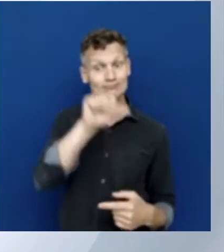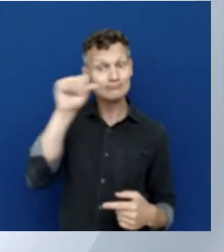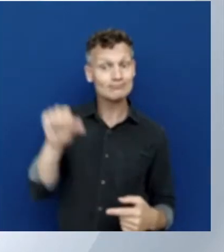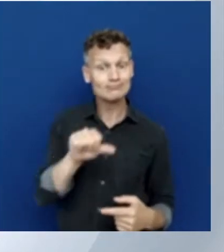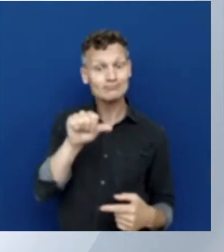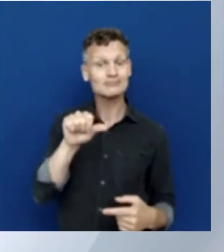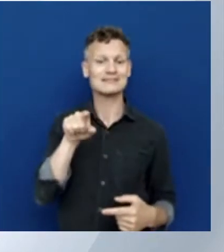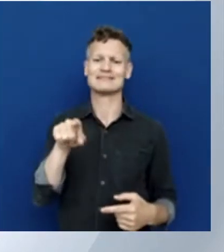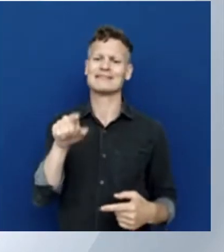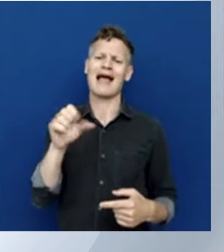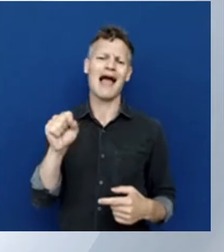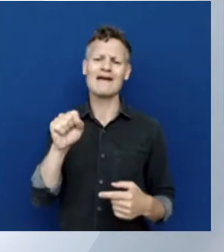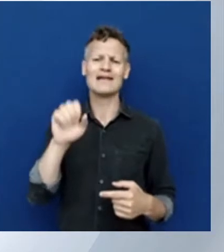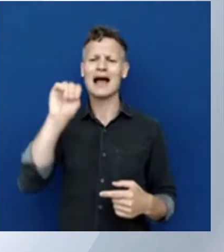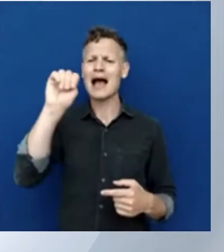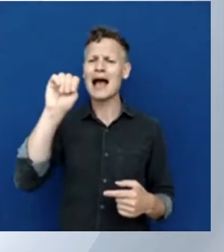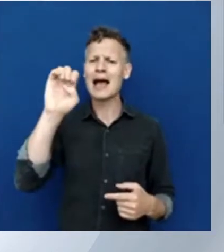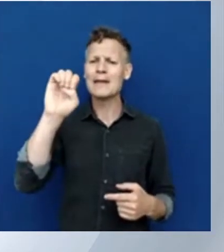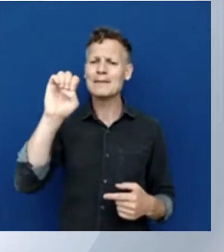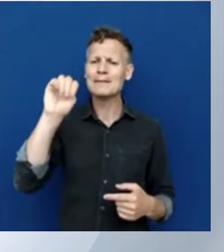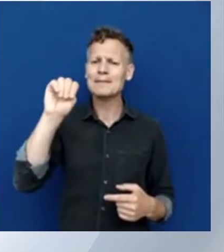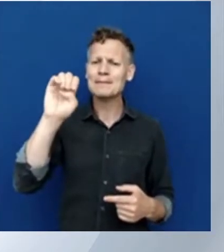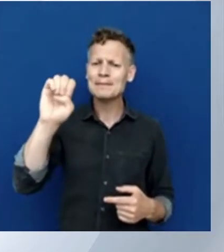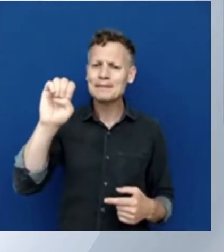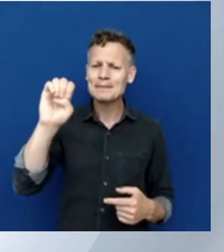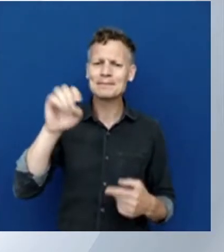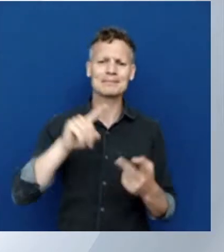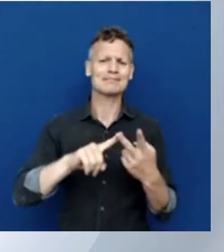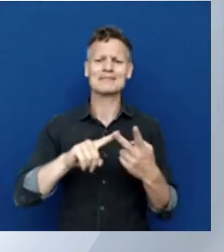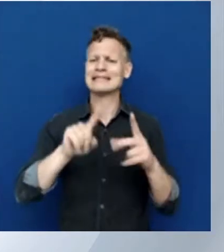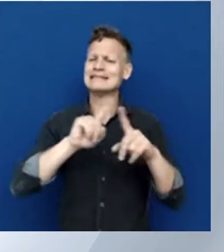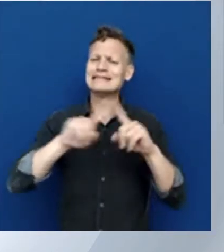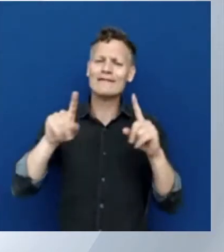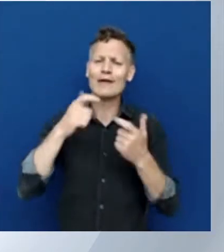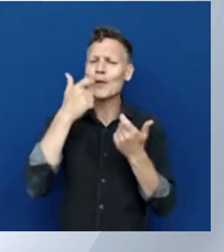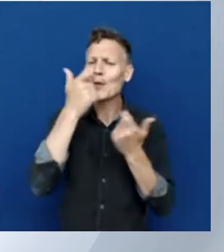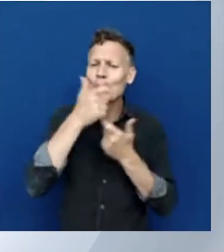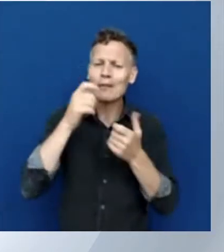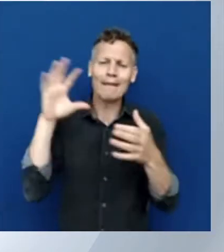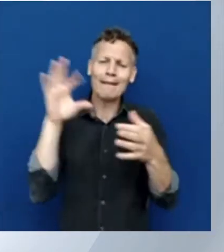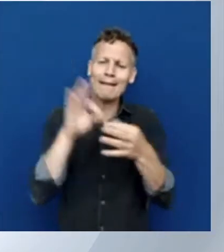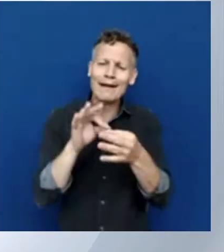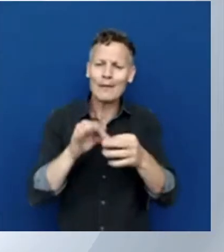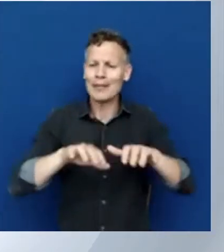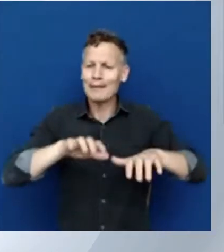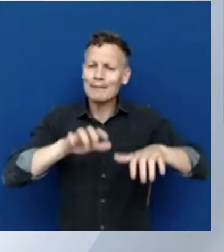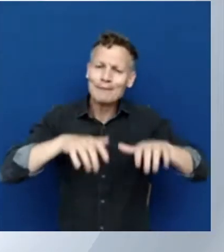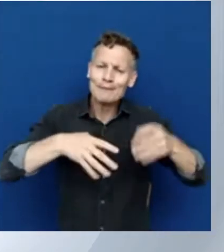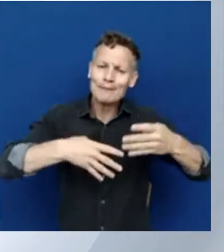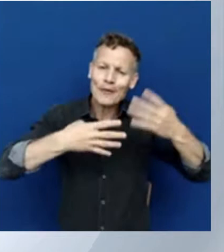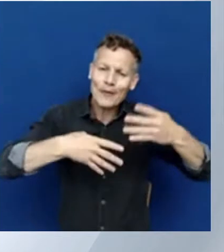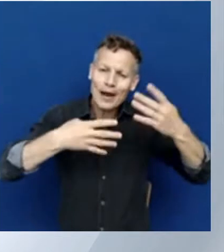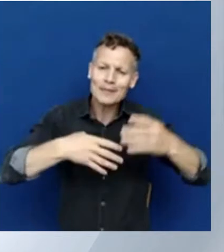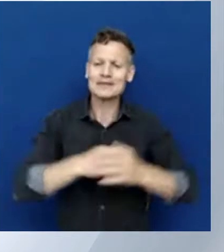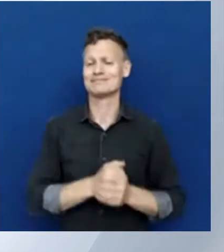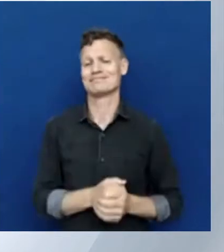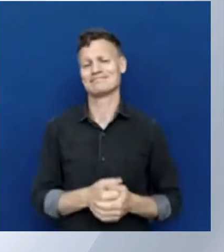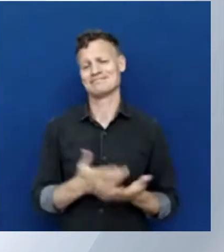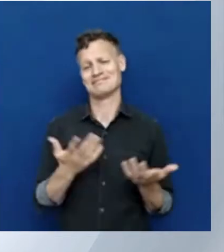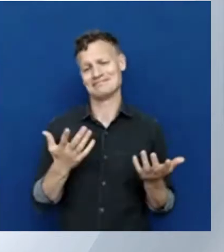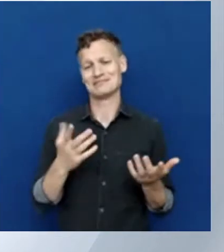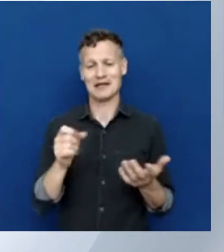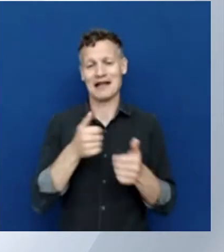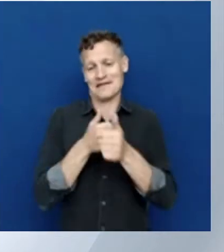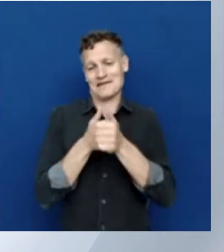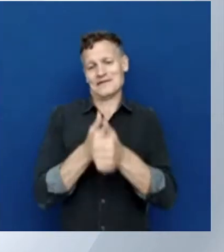humor along with meaningful actual cloud updates and accessibility updates. So follow me on Twitter, look at the